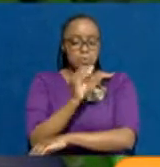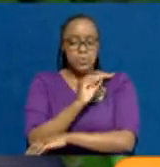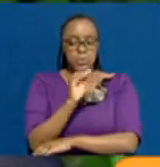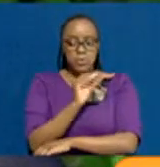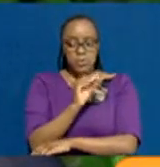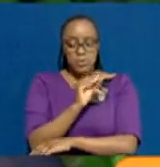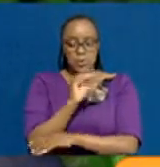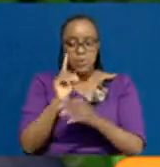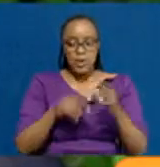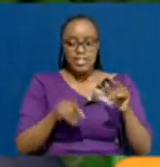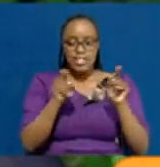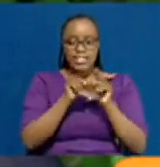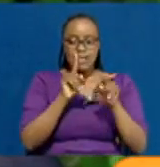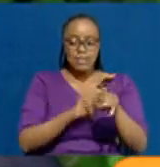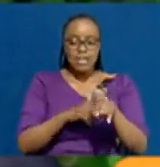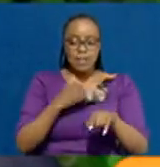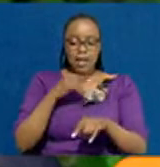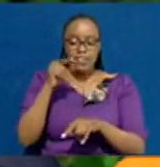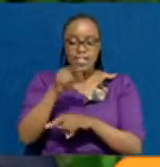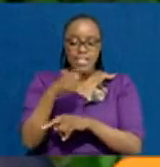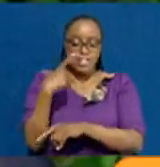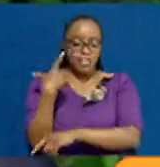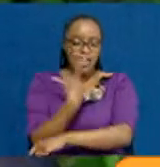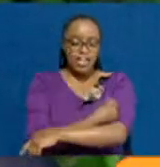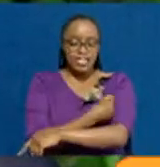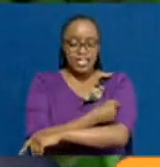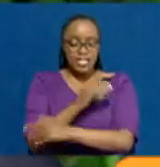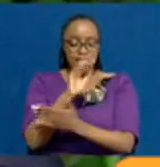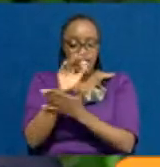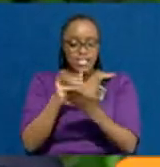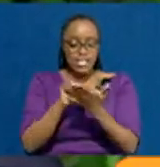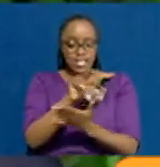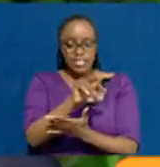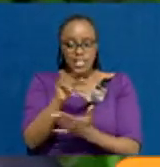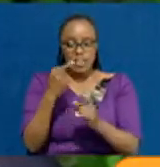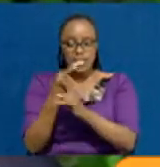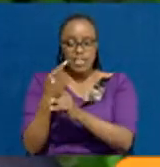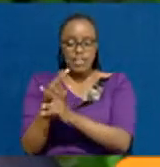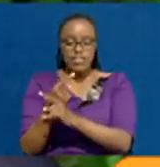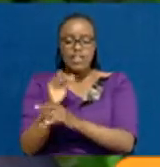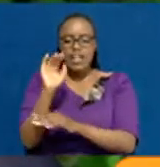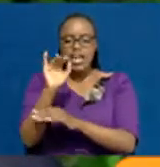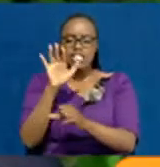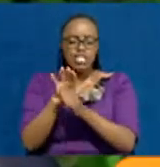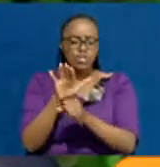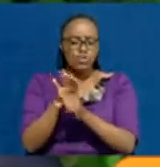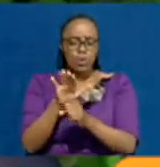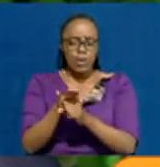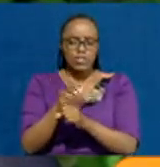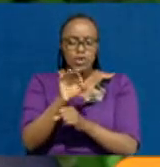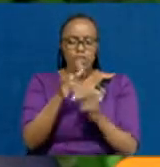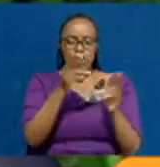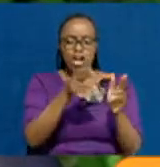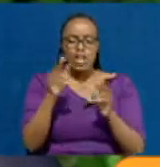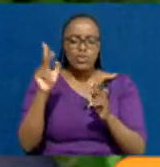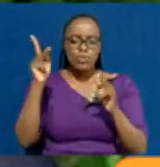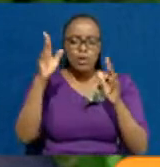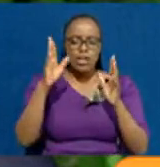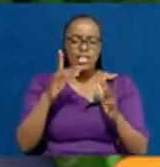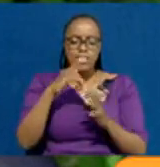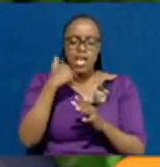is even when we have these vaccines in the facilities, it is asking too much of an ordinary citizen who is